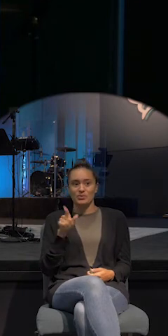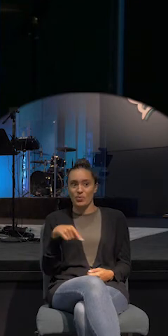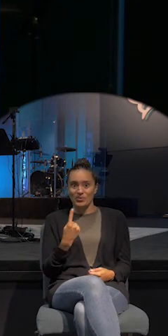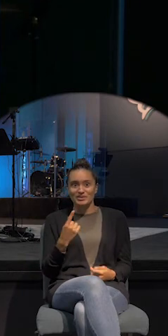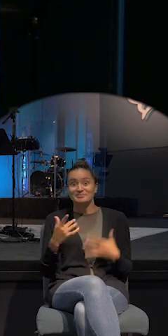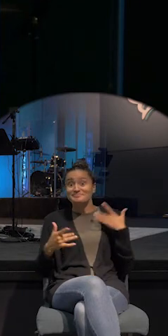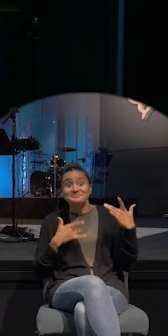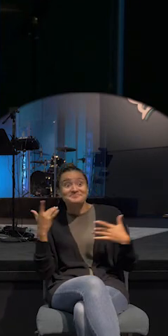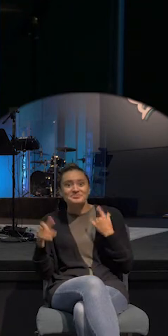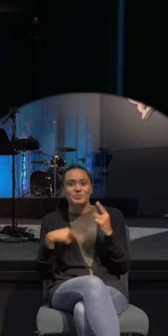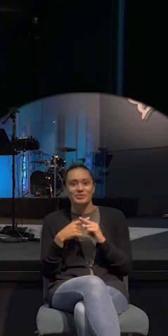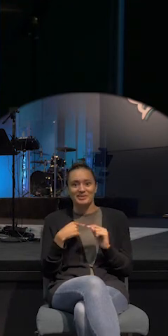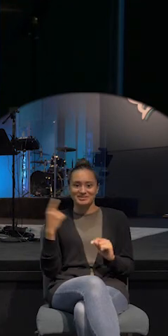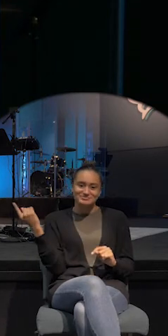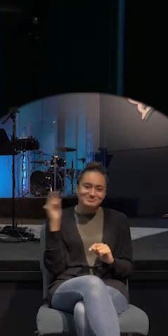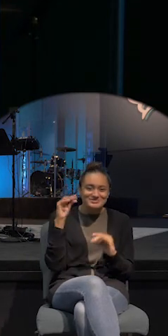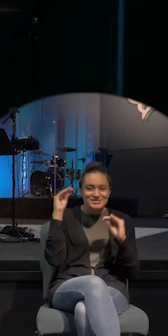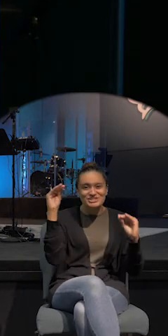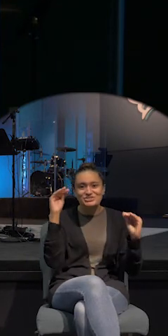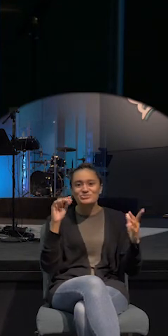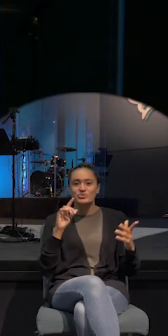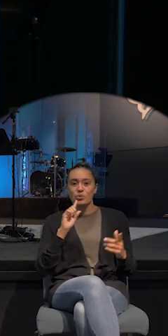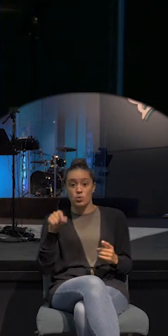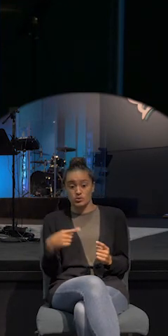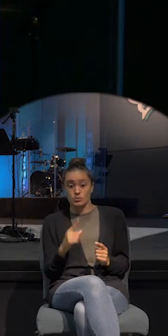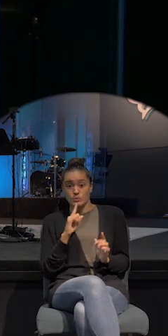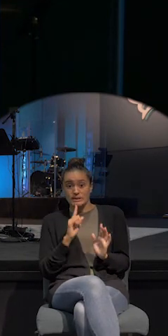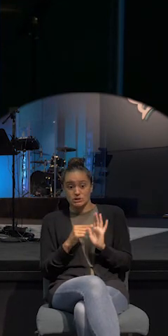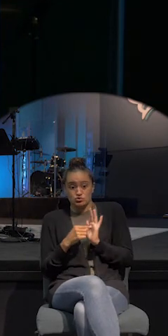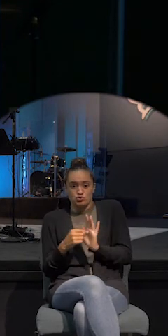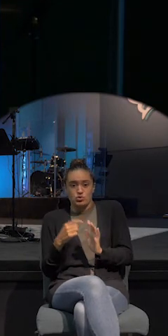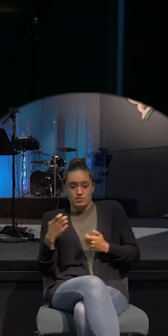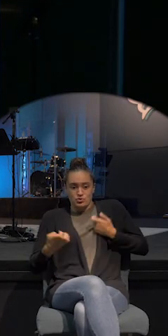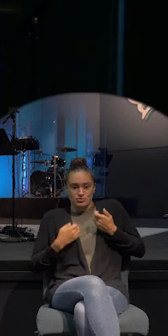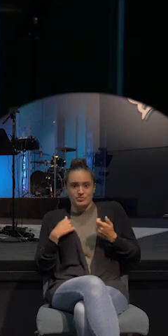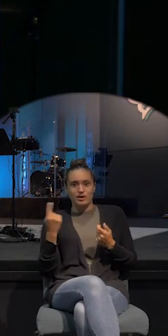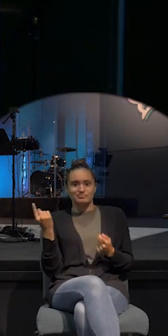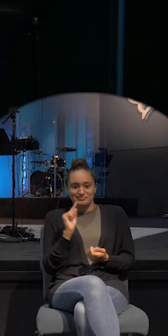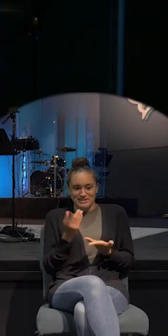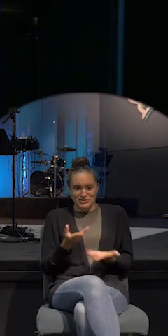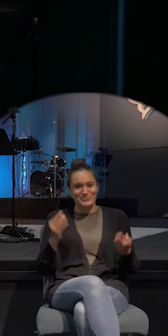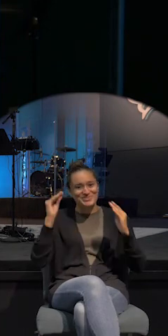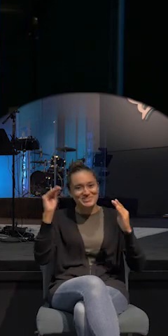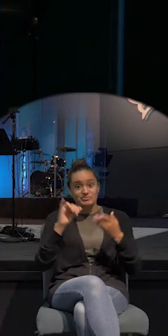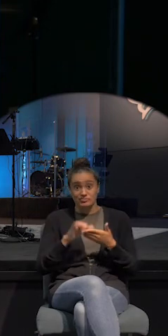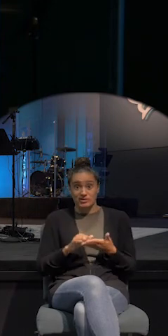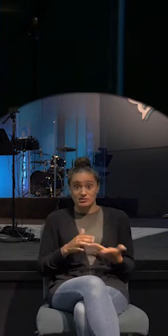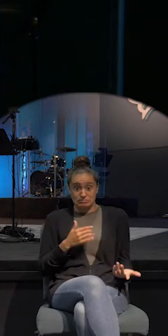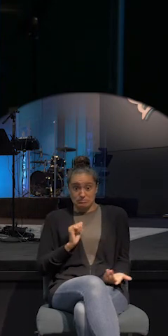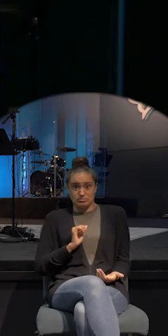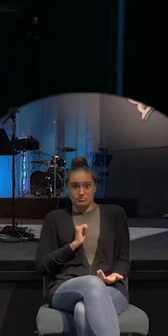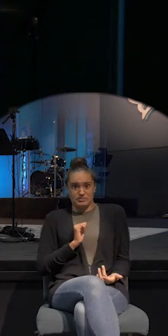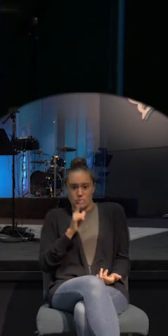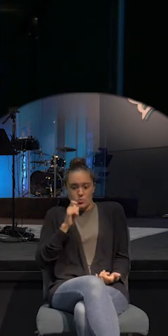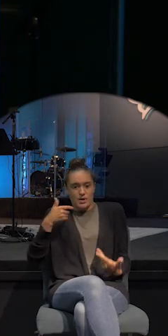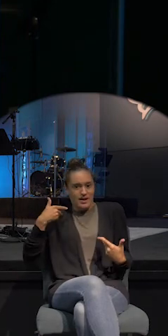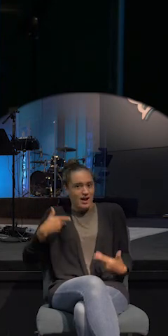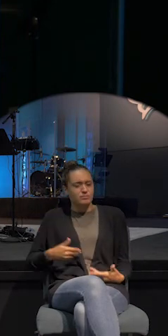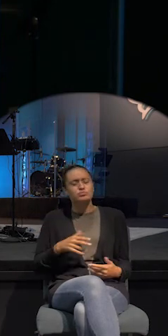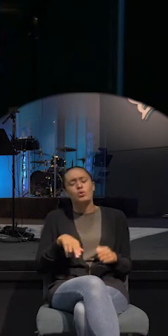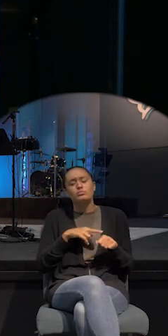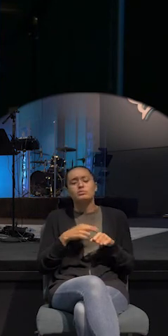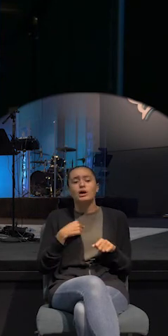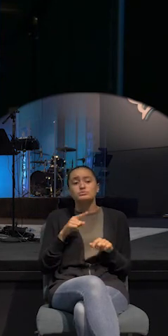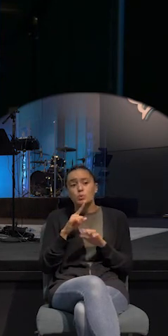pulpit. I only come alive and show emotion when I'm behind this pulpit. That's when I do. Normally, I'll just kind of,